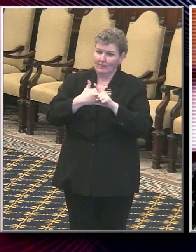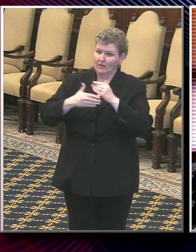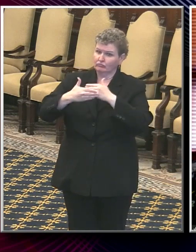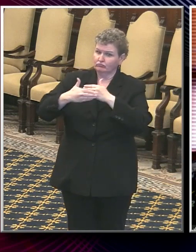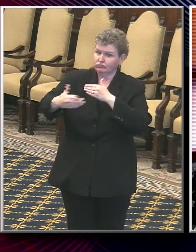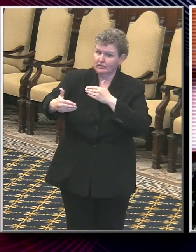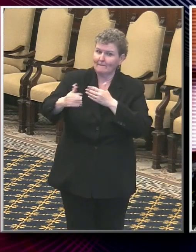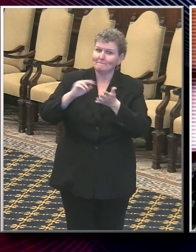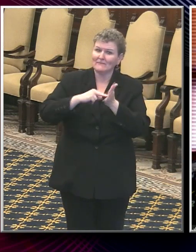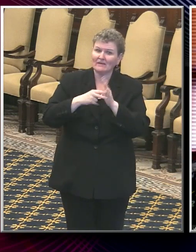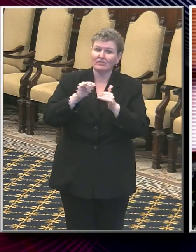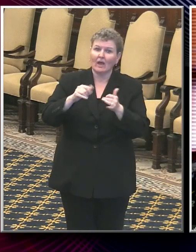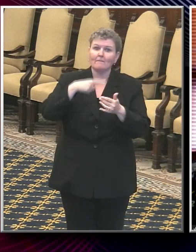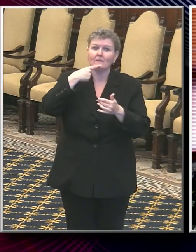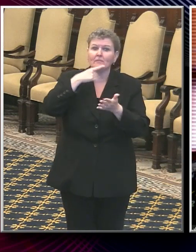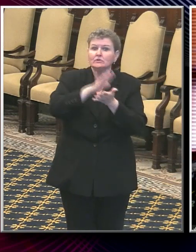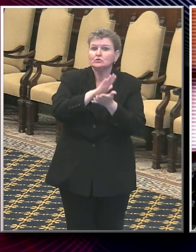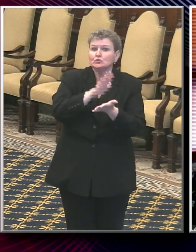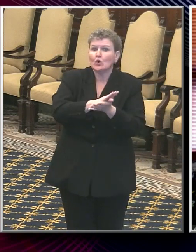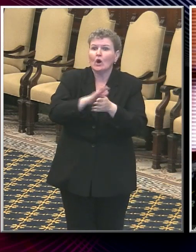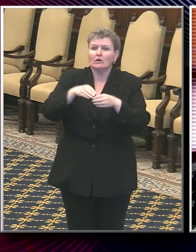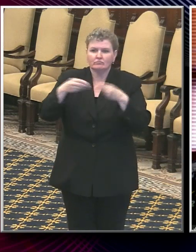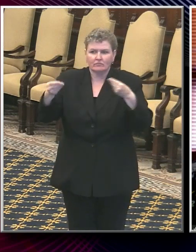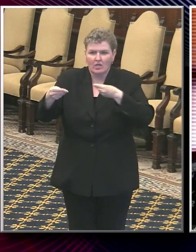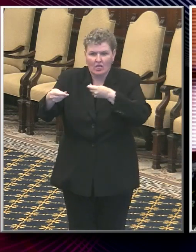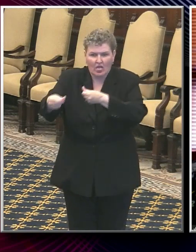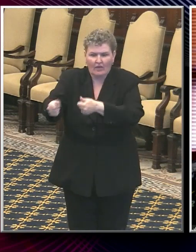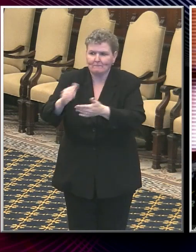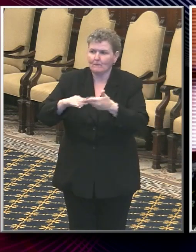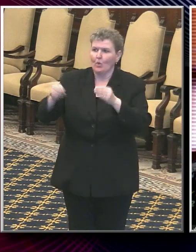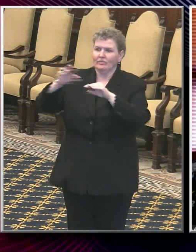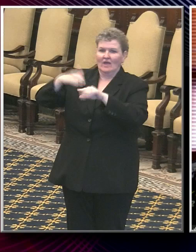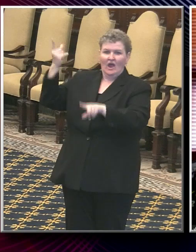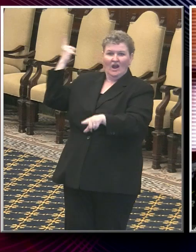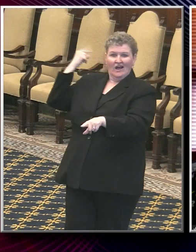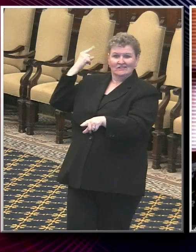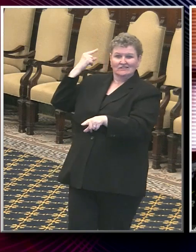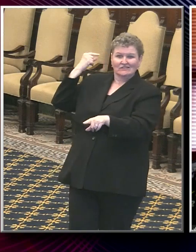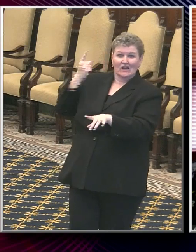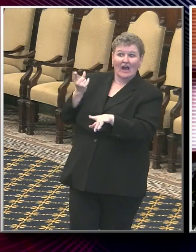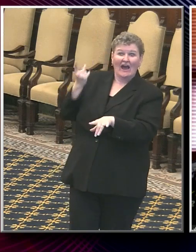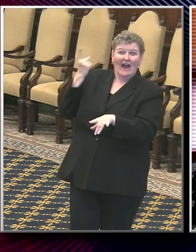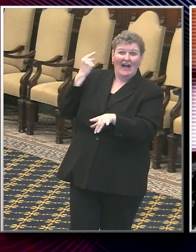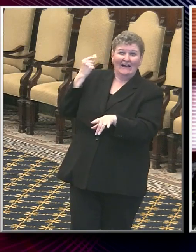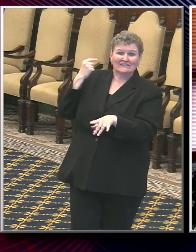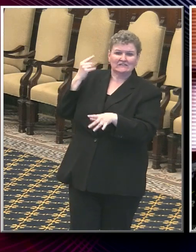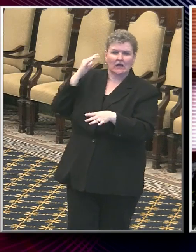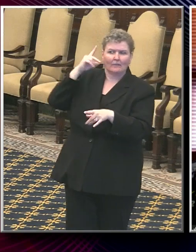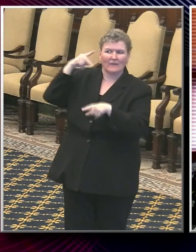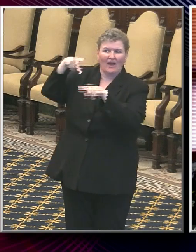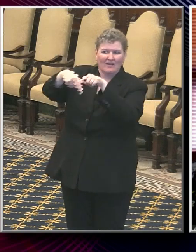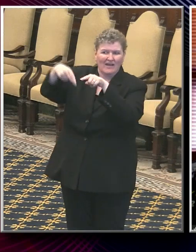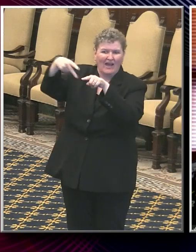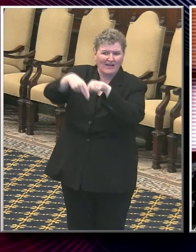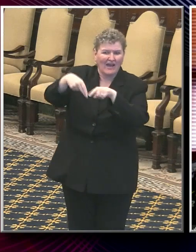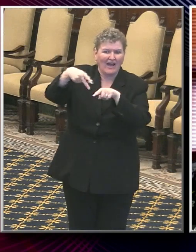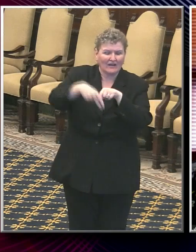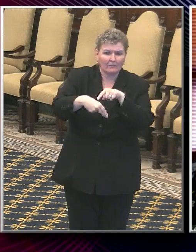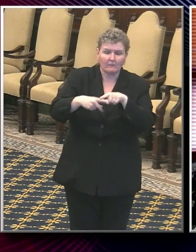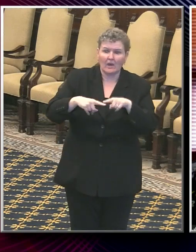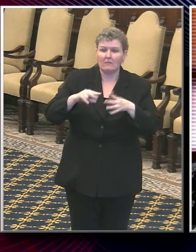schools will be getting as much as they received last year when we anticipated a cut. So on one hand, it may be helpful. On the other hand, we have to give